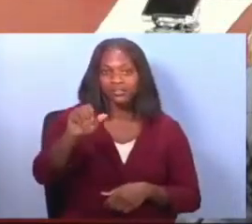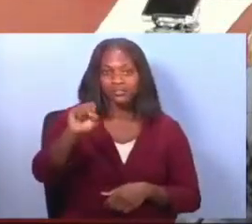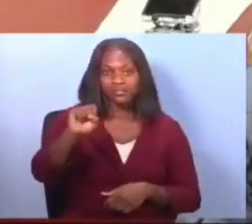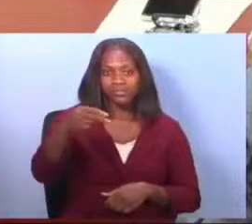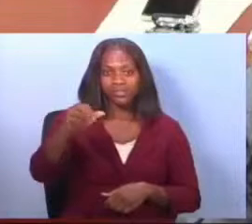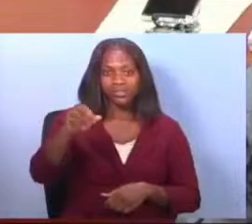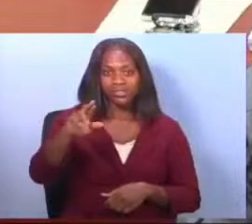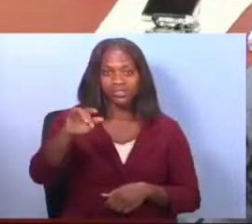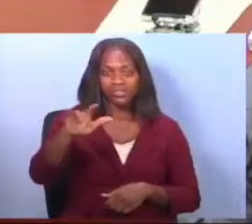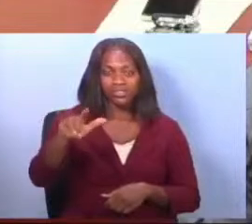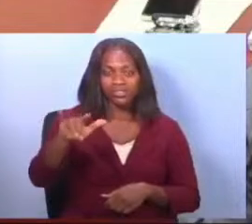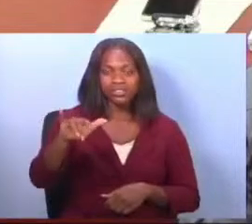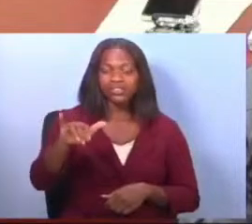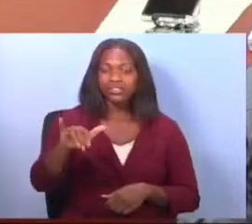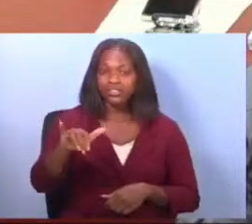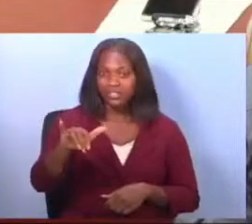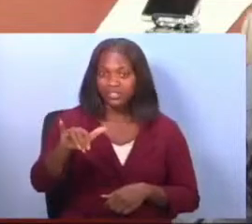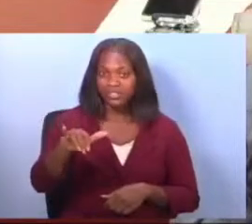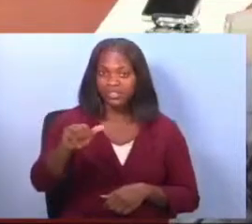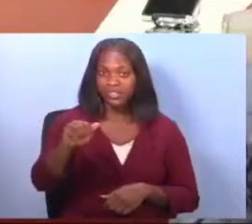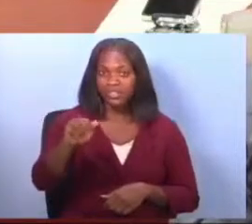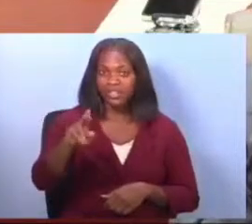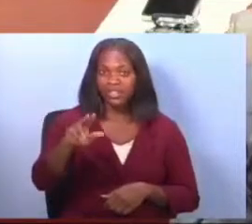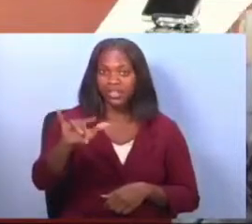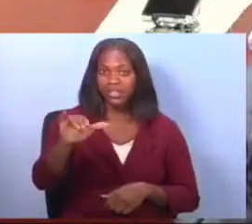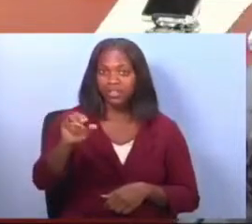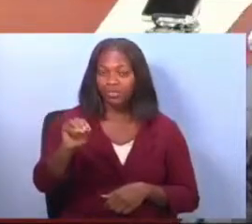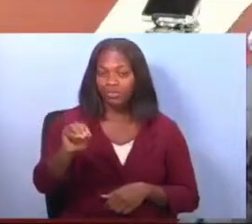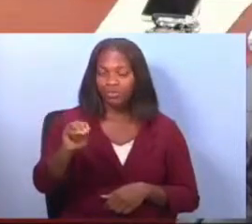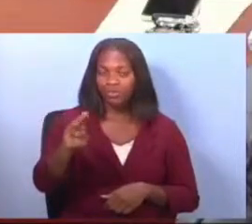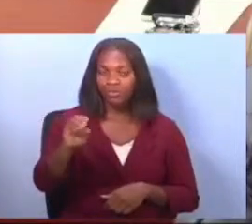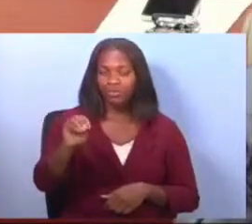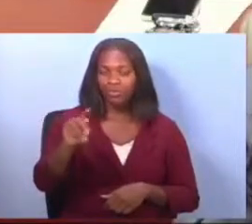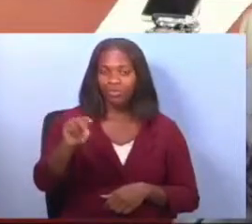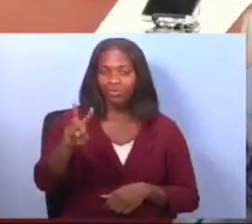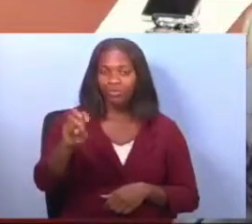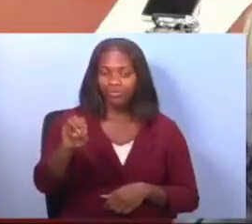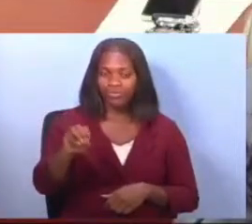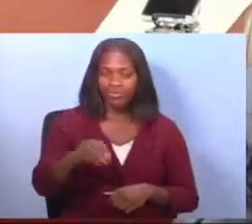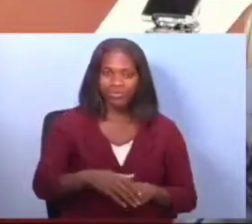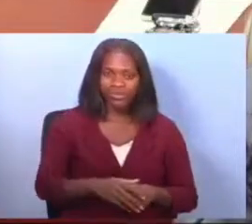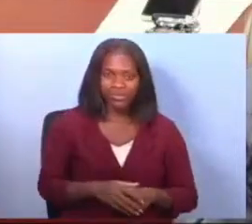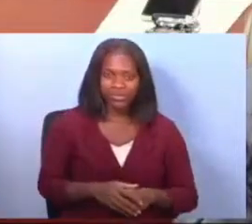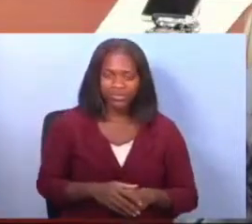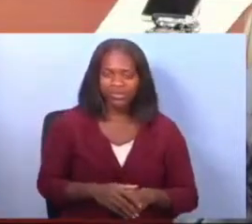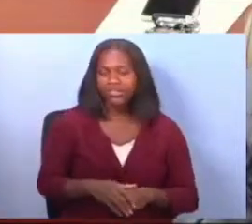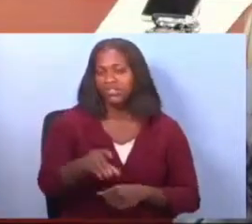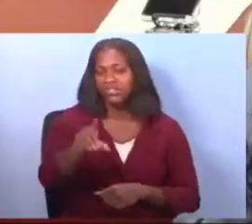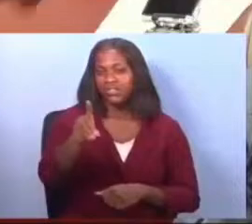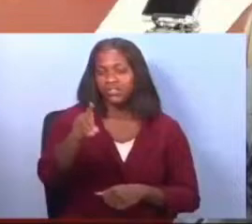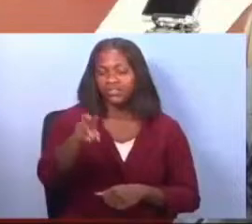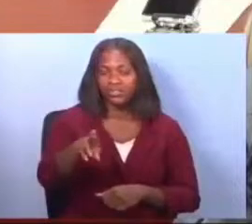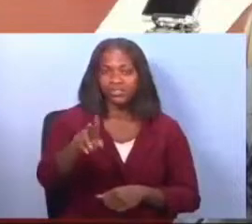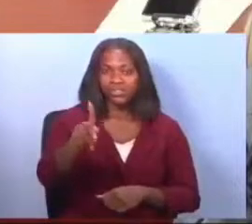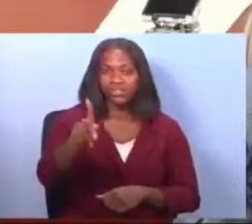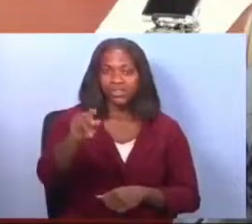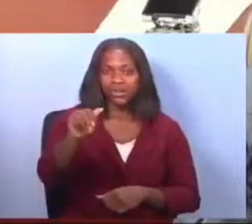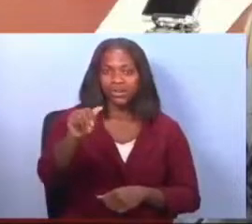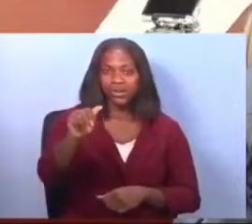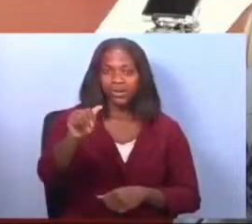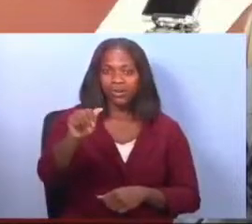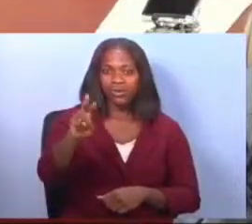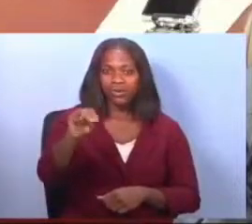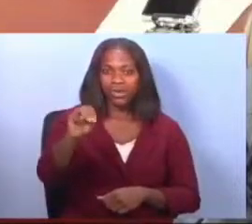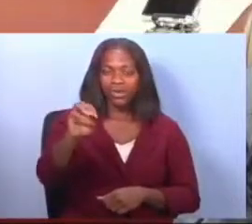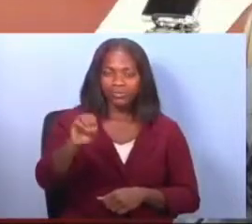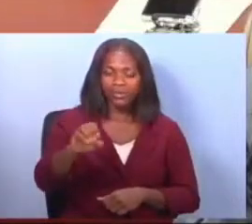the Honorable Dr. Hanapete. I can mention Honorable Dr. Kwame Ampofo in the energy sector.